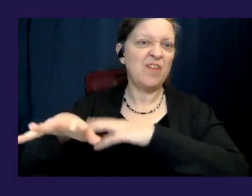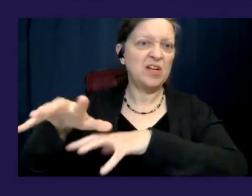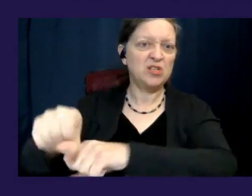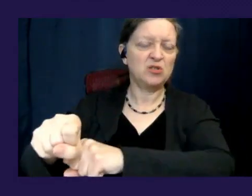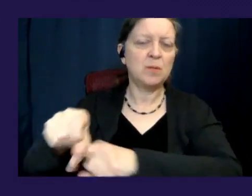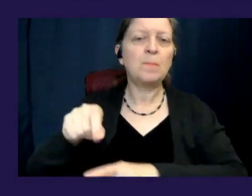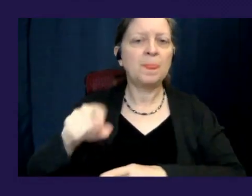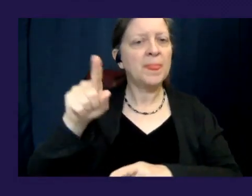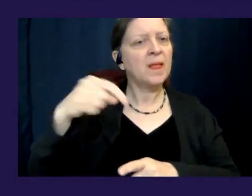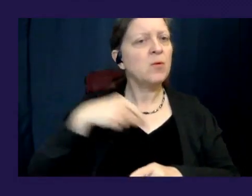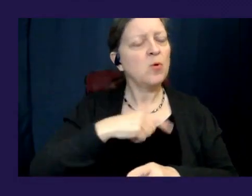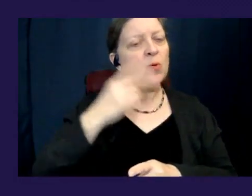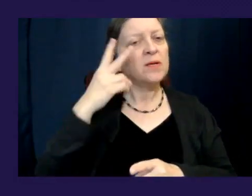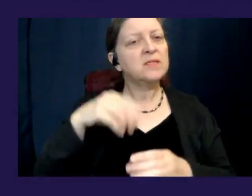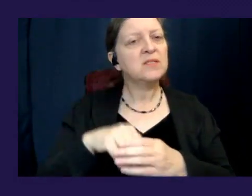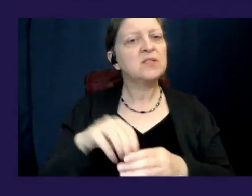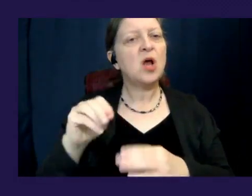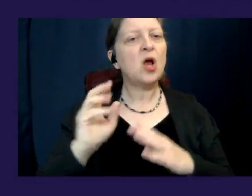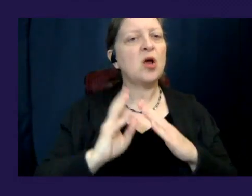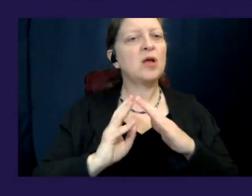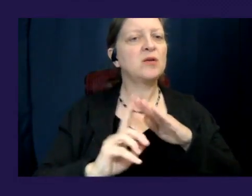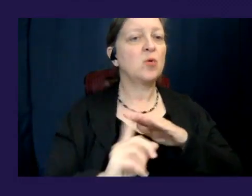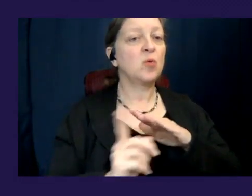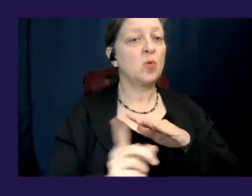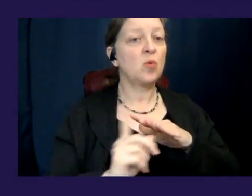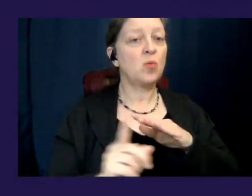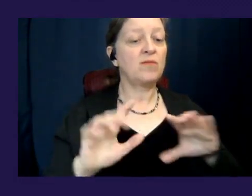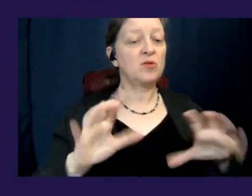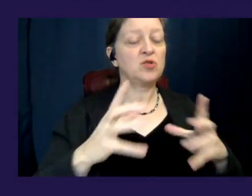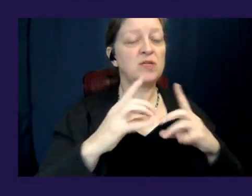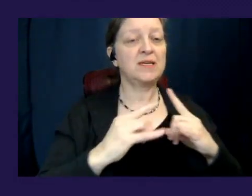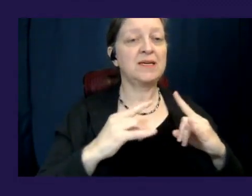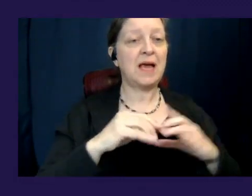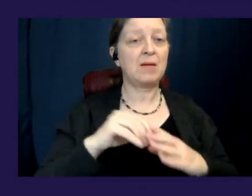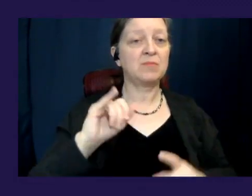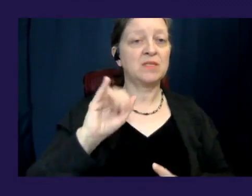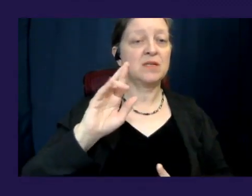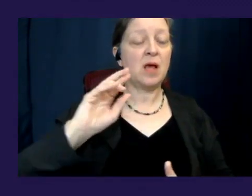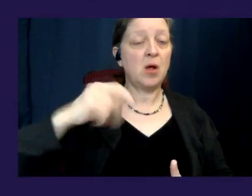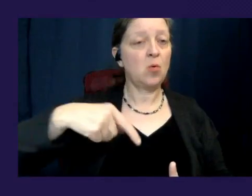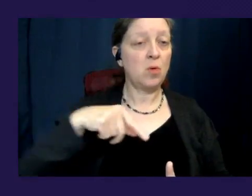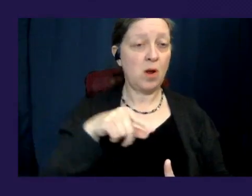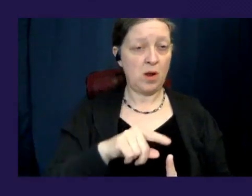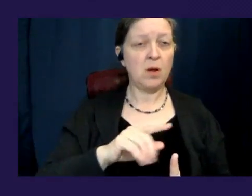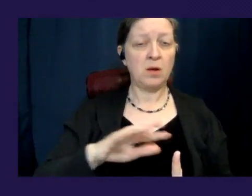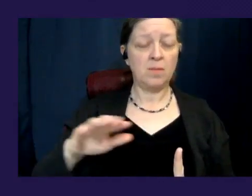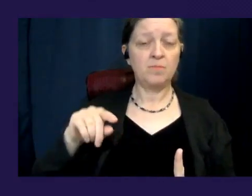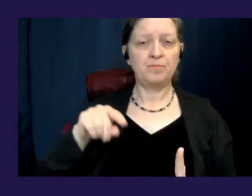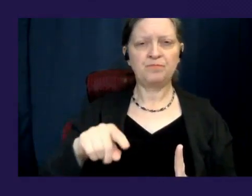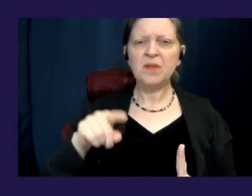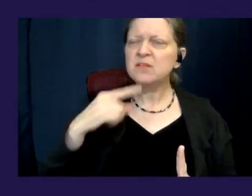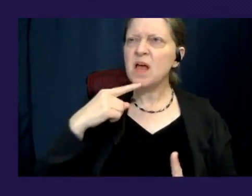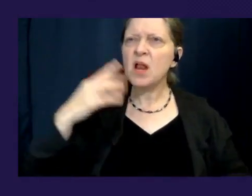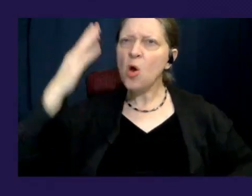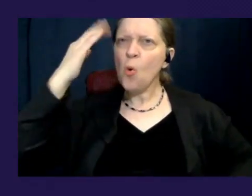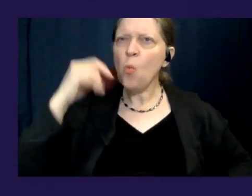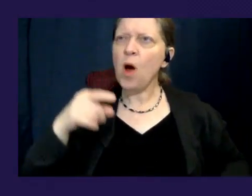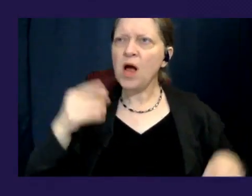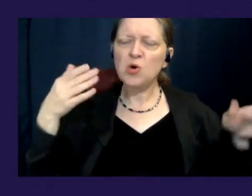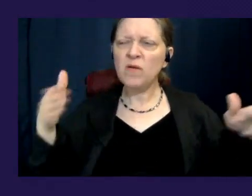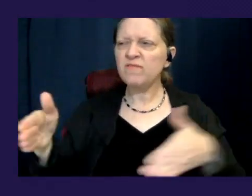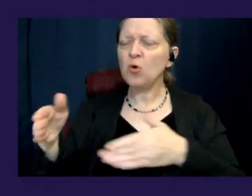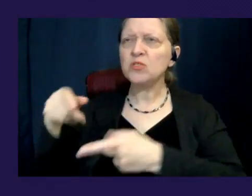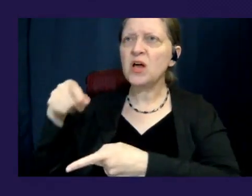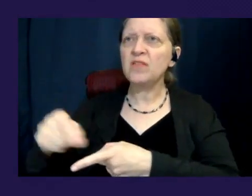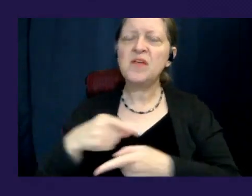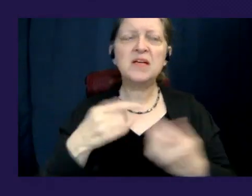a lot of mistrust of why are you all of a sudden focusing on this? Does this mean that COVID was a lie all of a sudden because now there's no need to focus